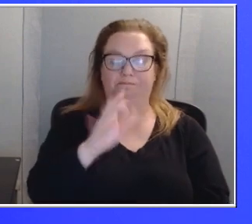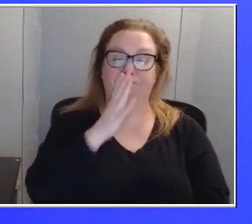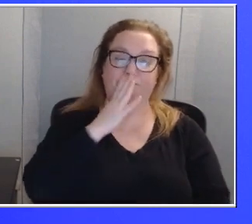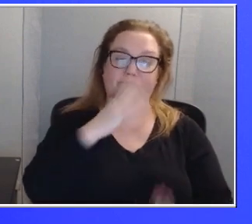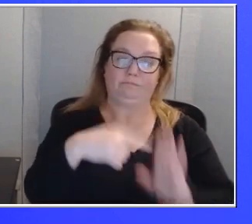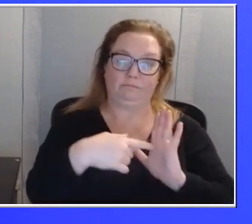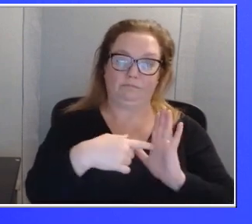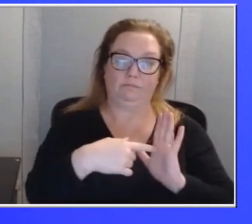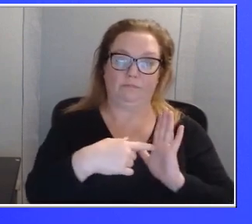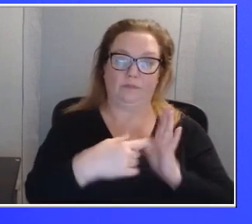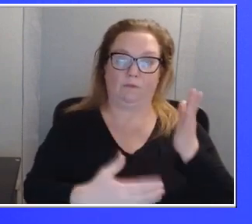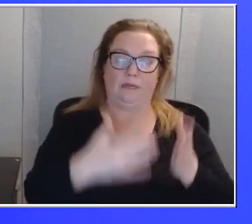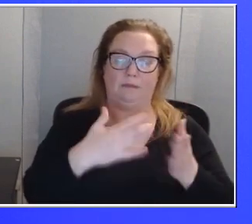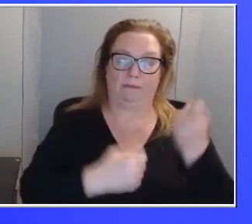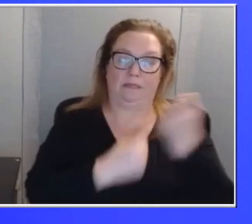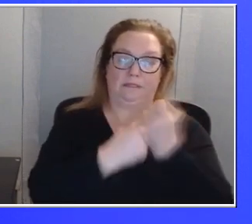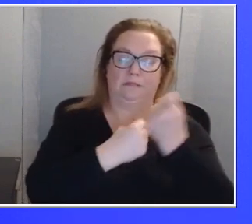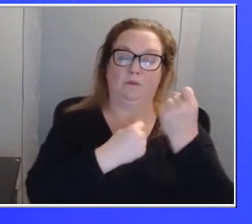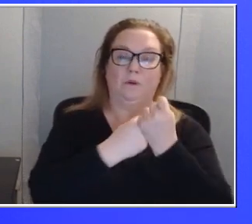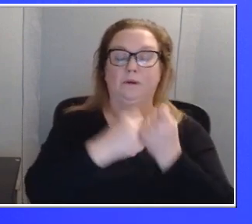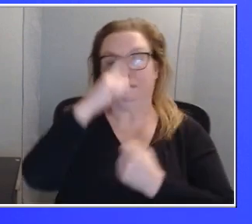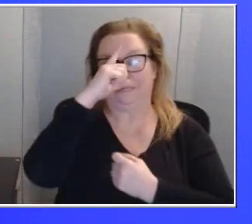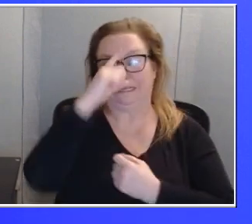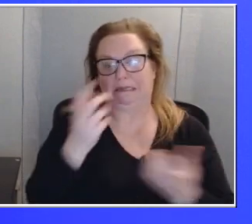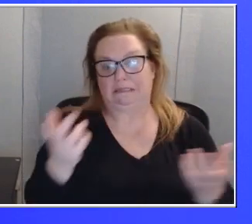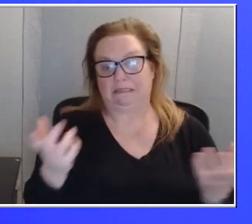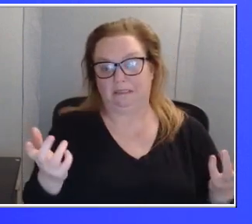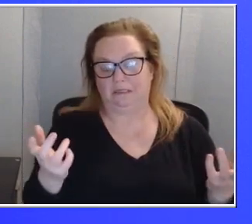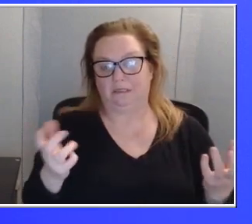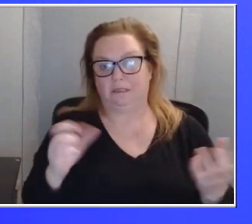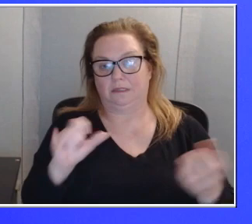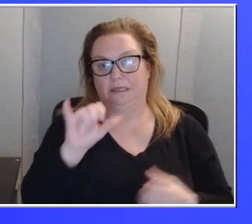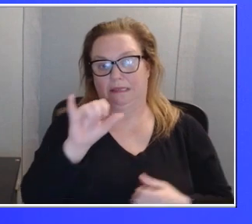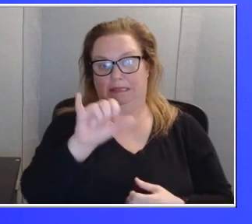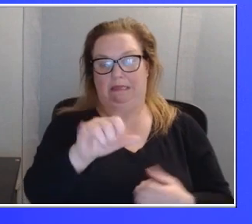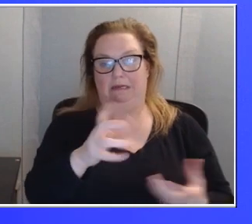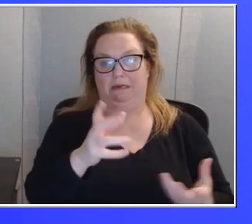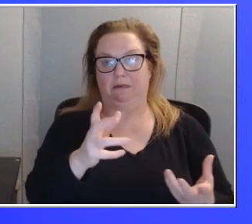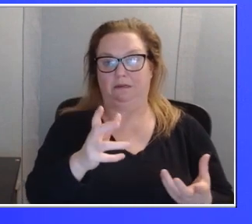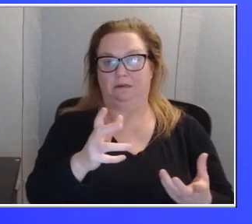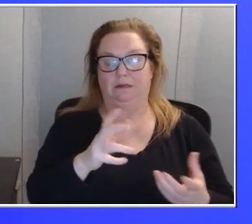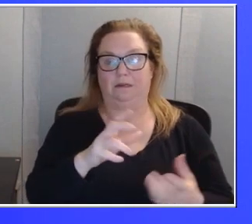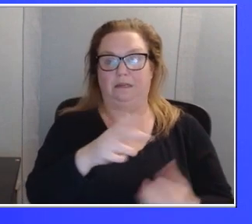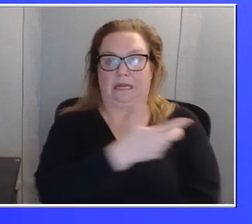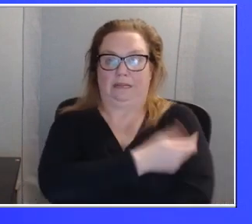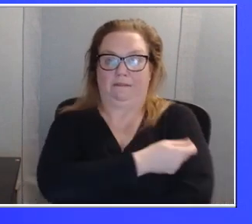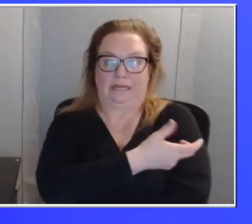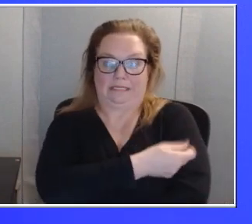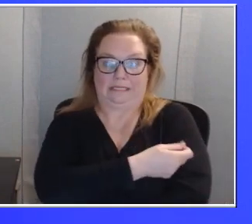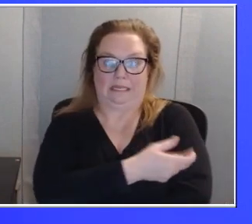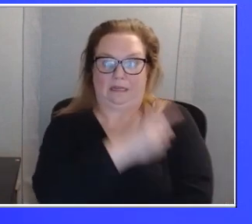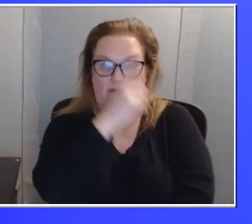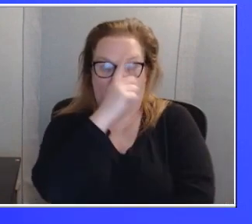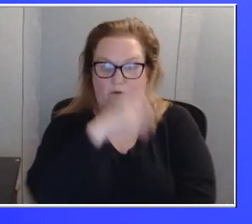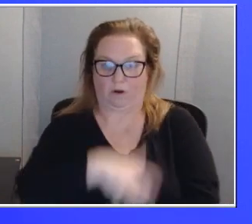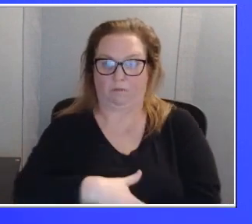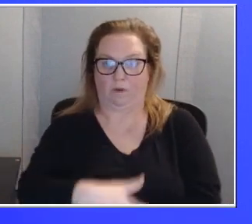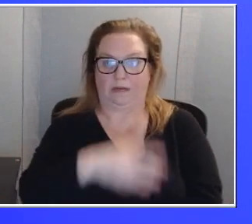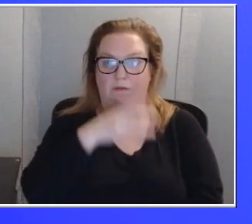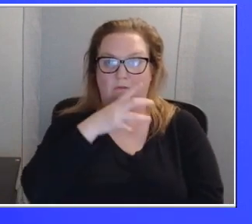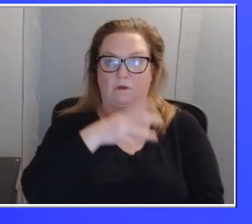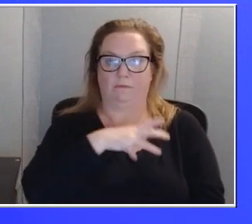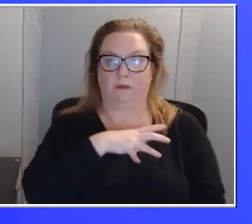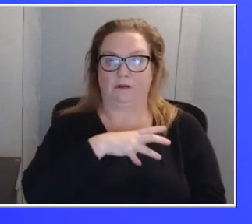can maybe rally around, because that, getting up to date on that vaccine for a pregnant woman or a